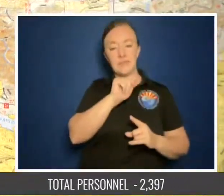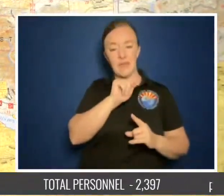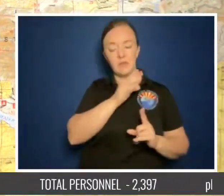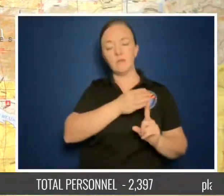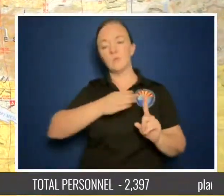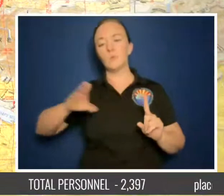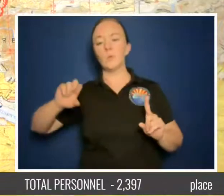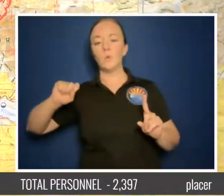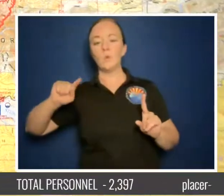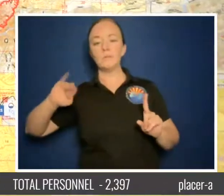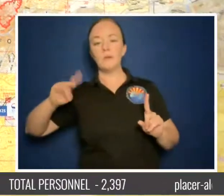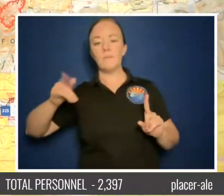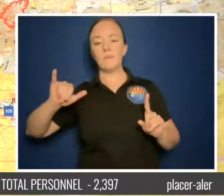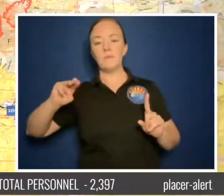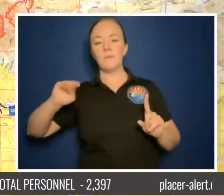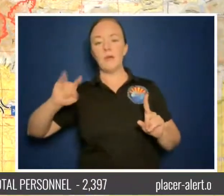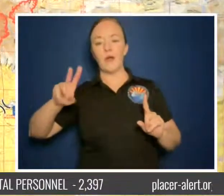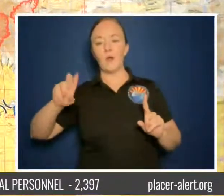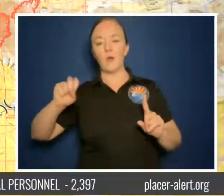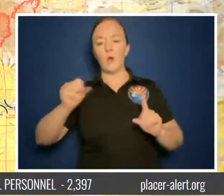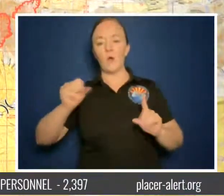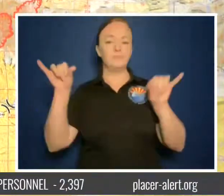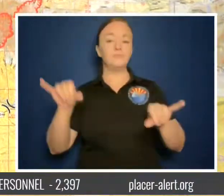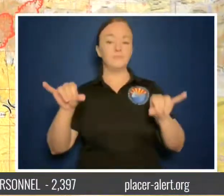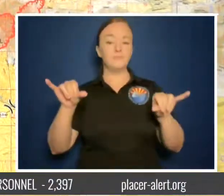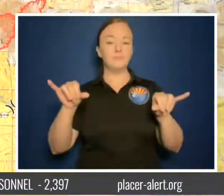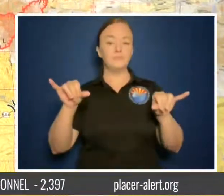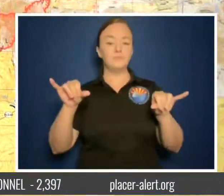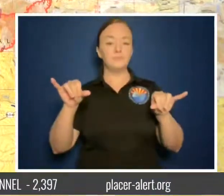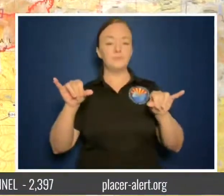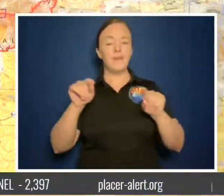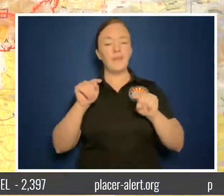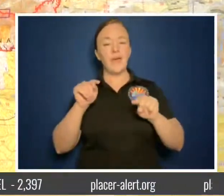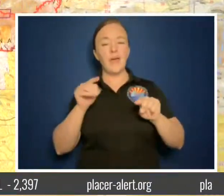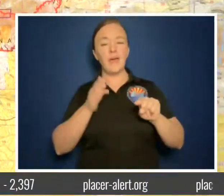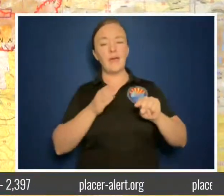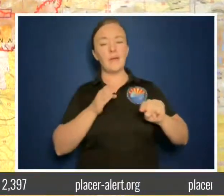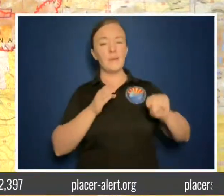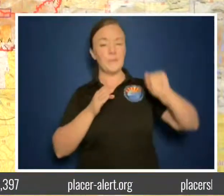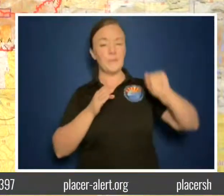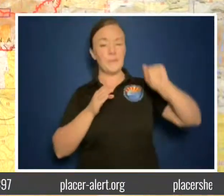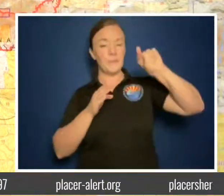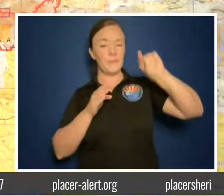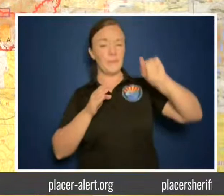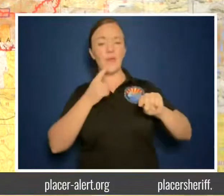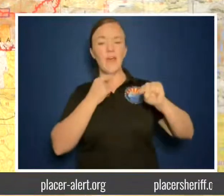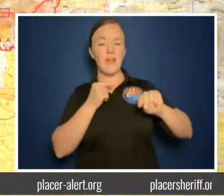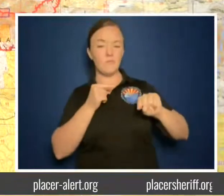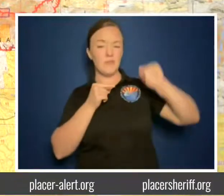Around this piece here, this line has not progressed today, but there's still a lot of hot